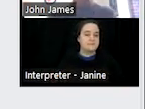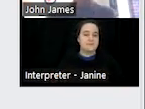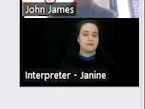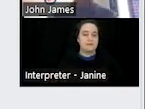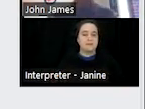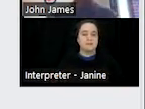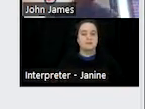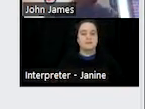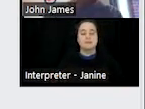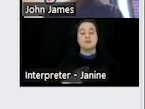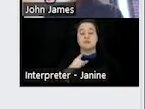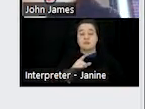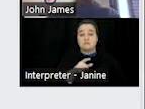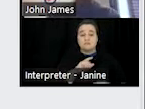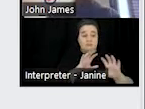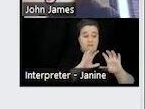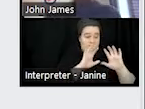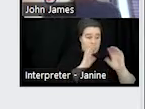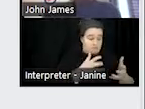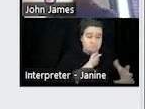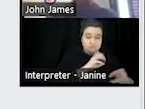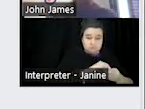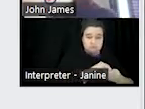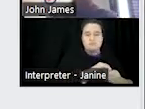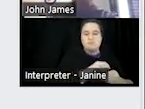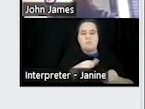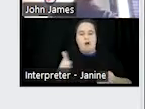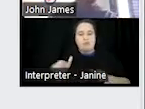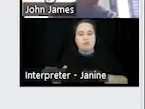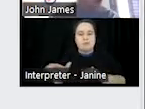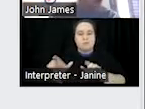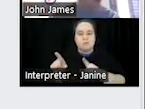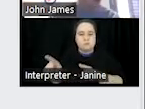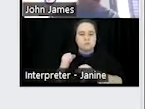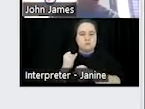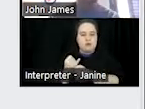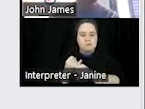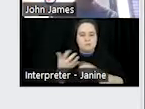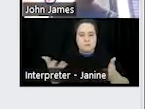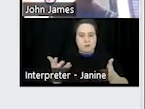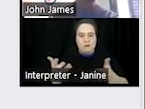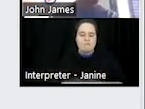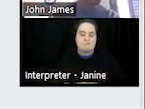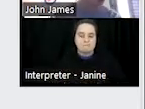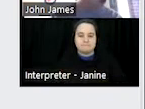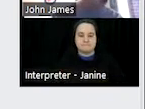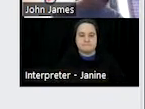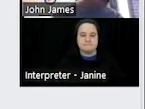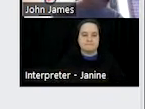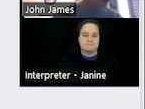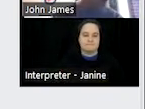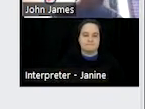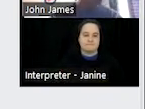activities you participated in outside of classes or are participating in outside of your classes?